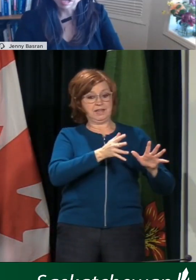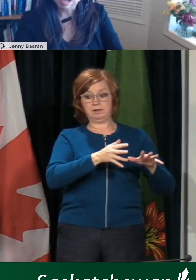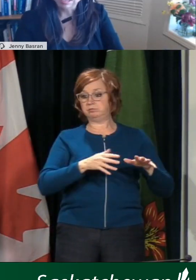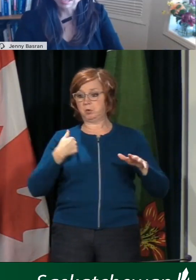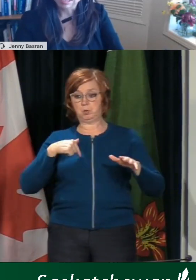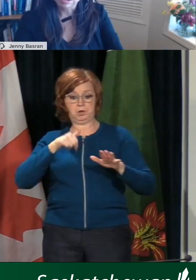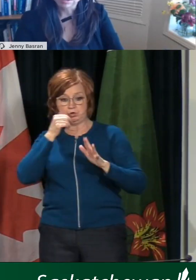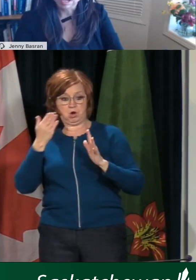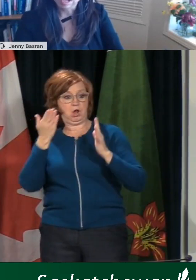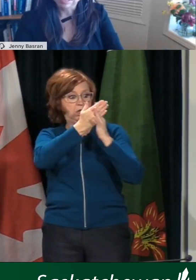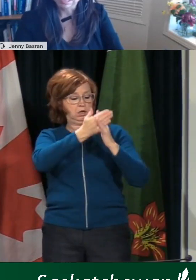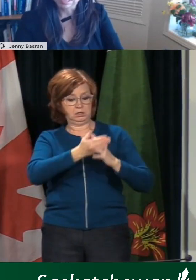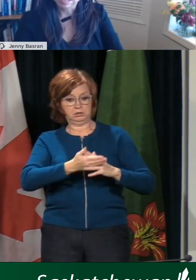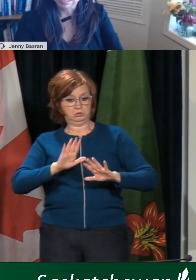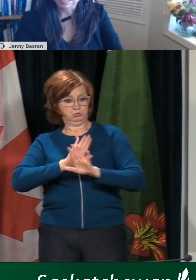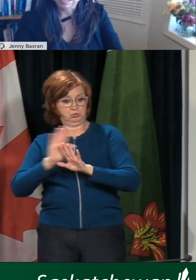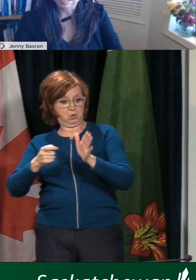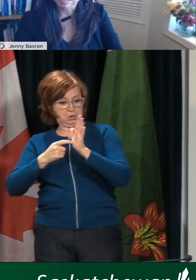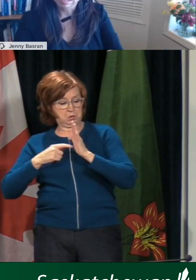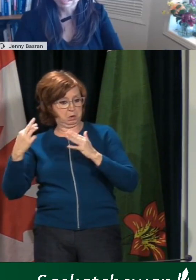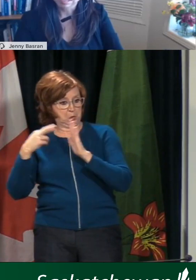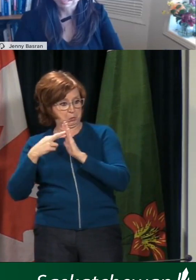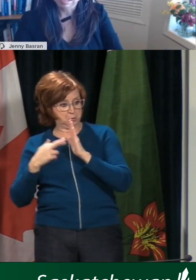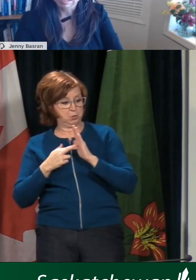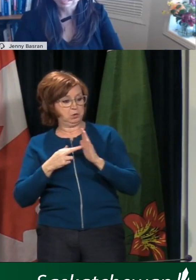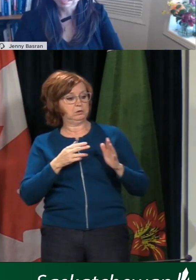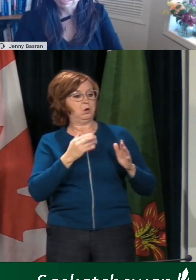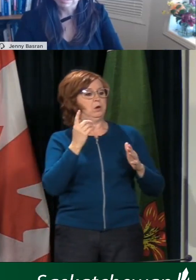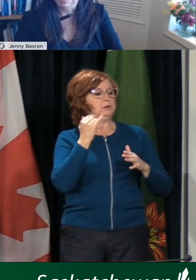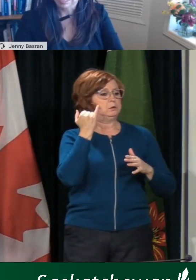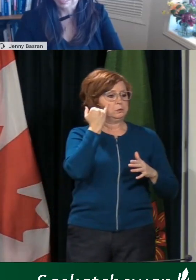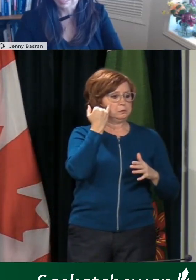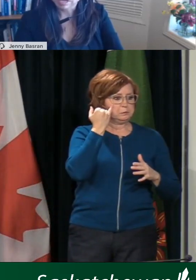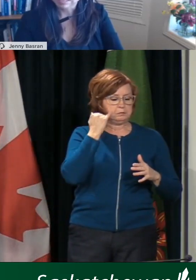is really to help us understand what we need to